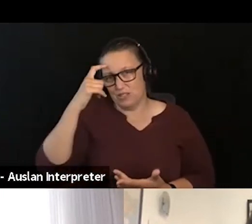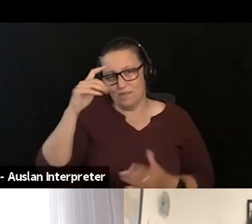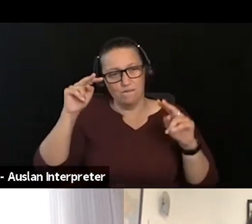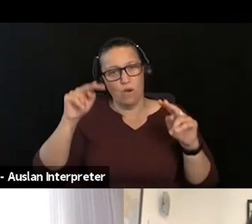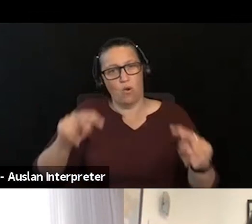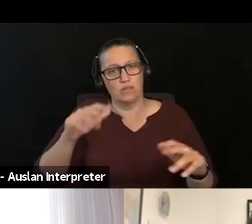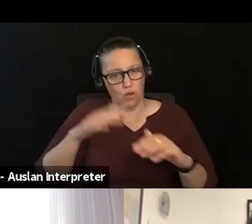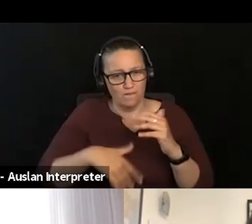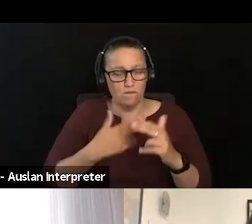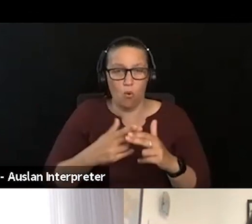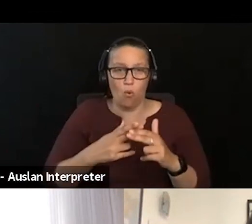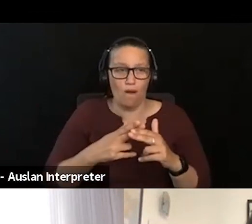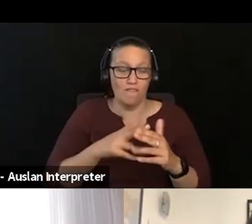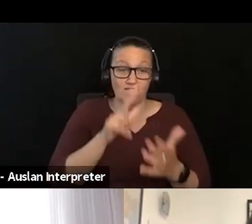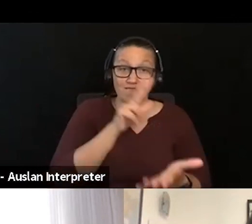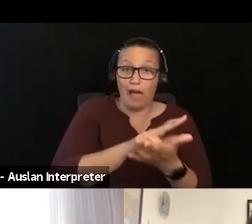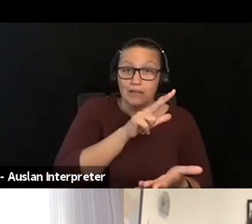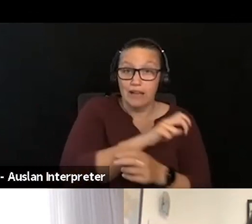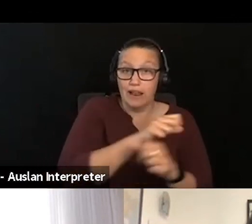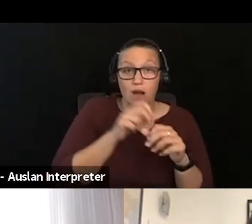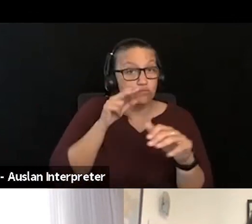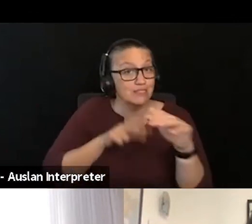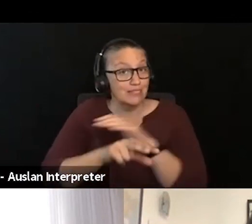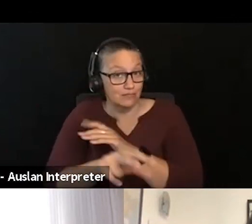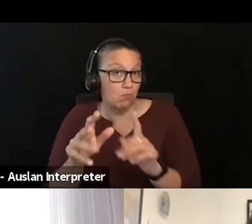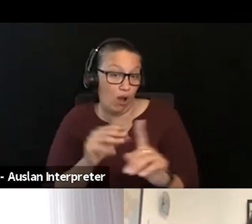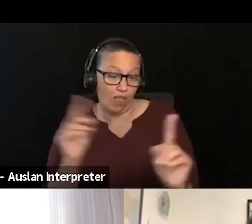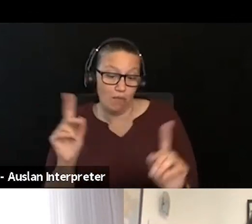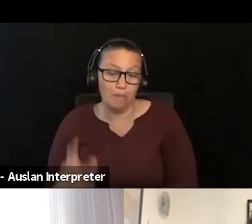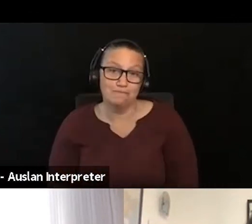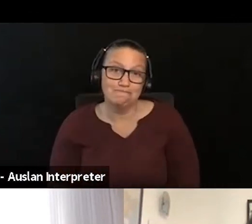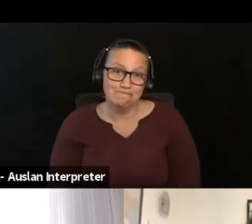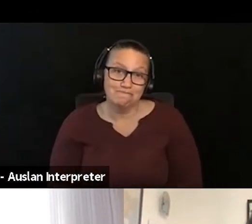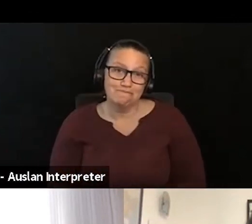the predictive modelling that definitely Kriana is focusing on at the moment.